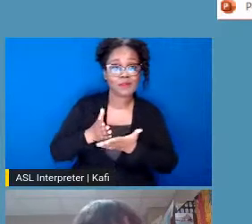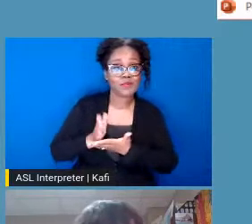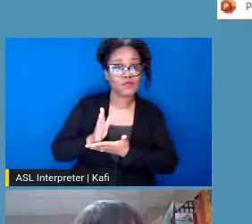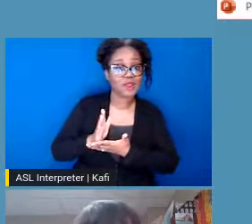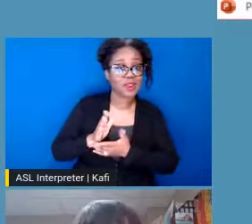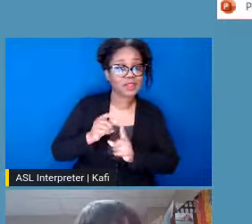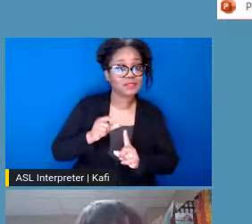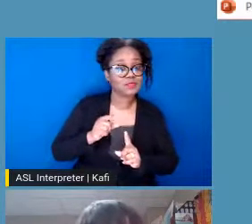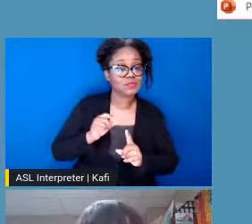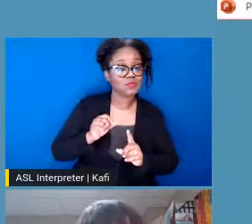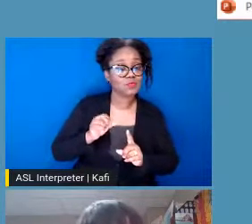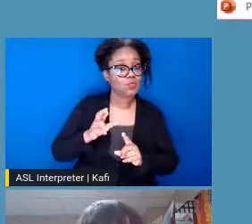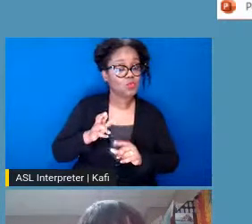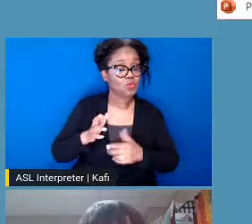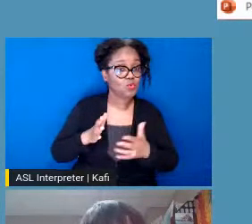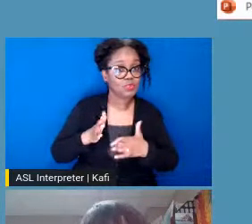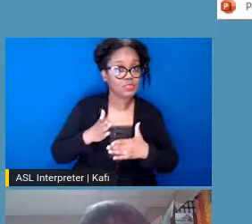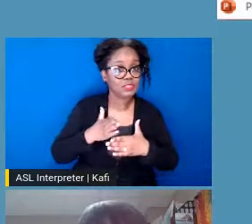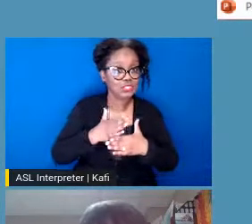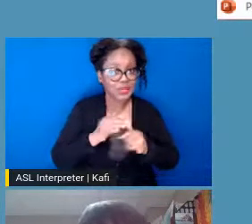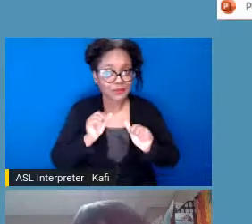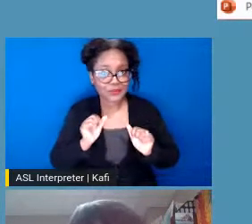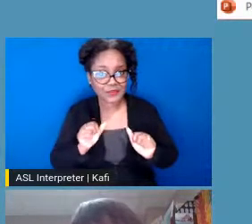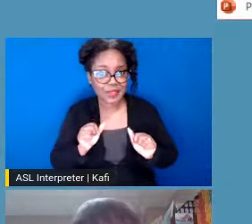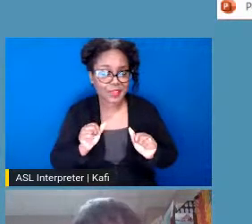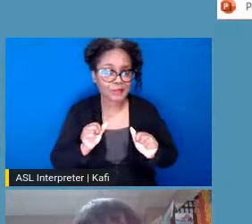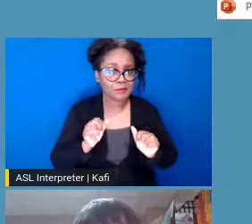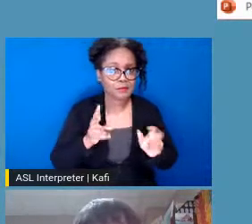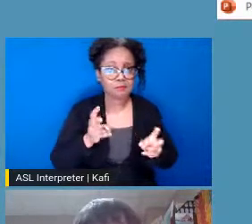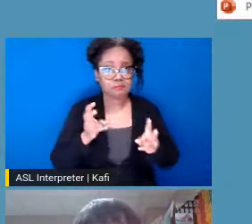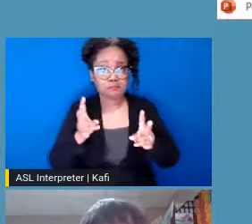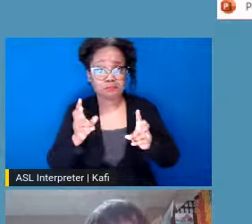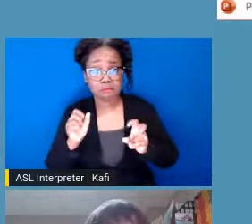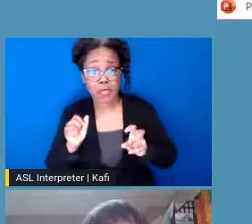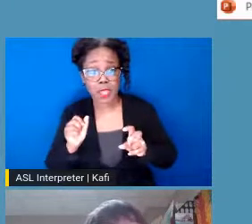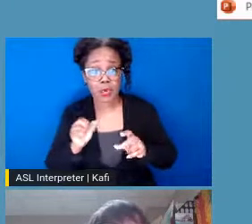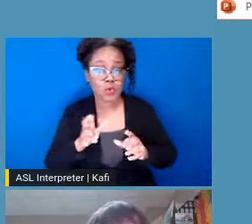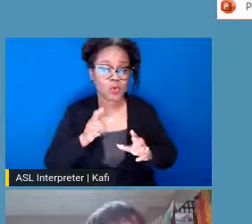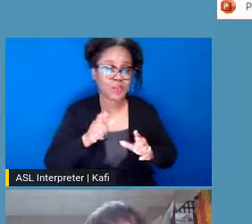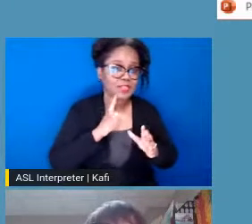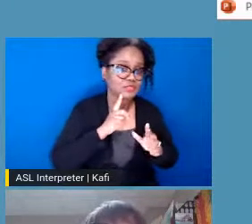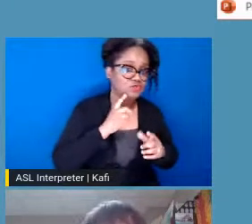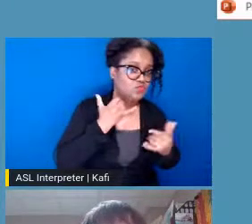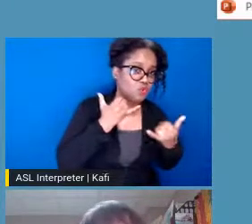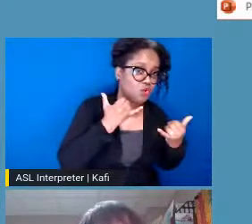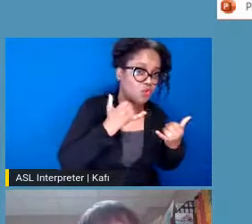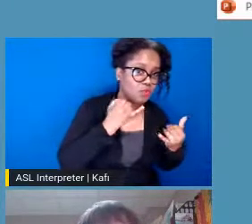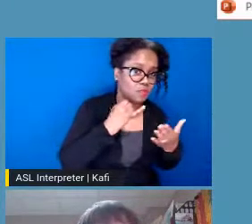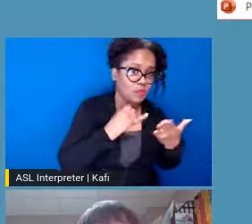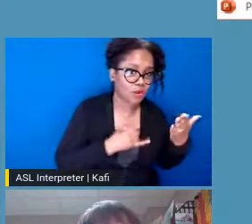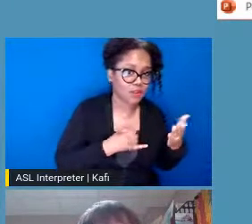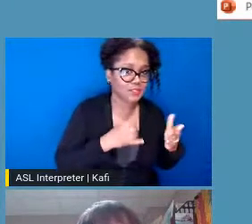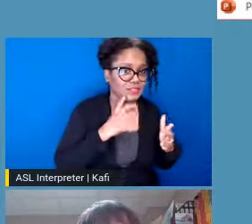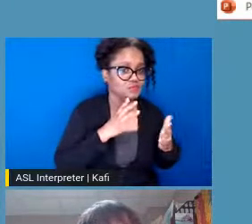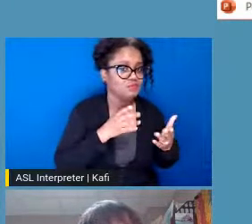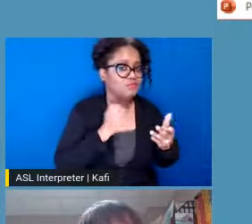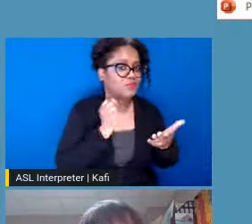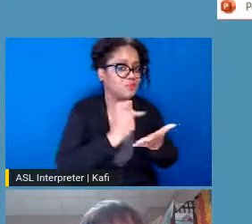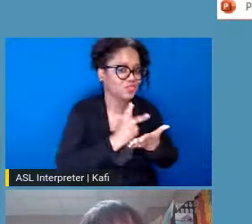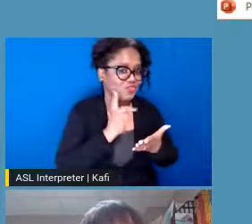maybe an artist bio available that we could easily share. So I pulled a list together for